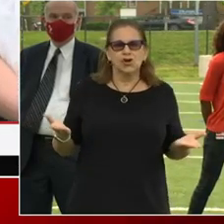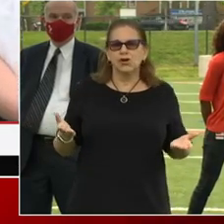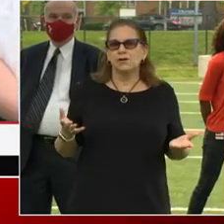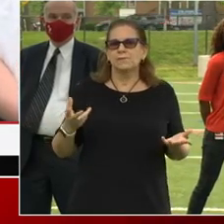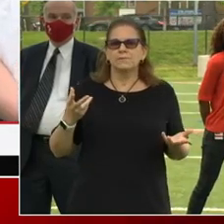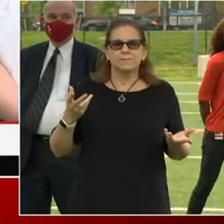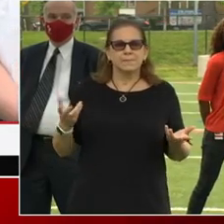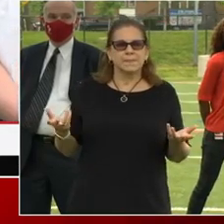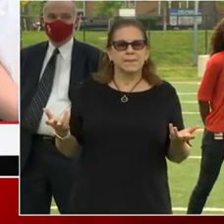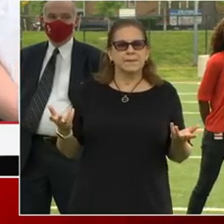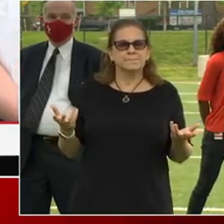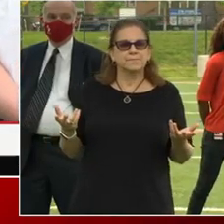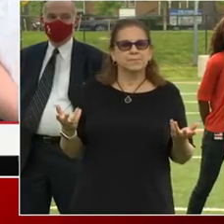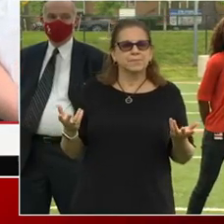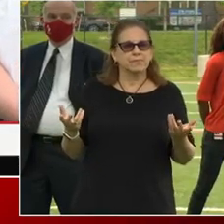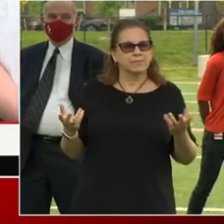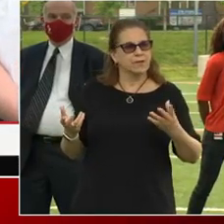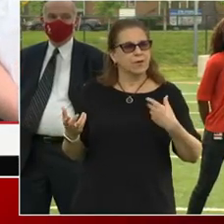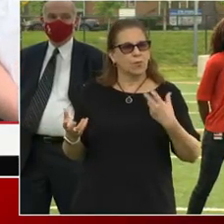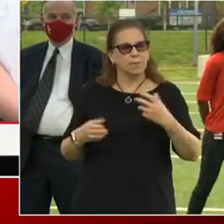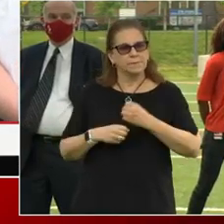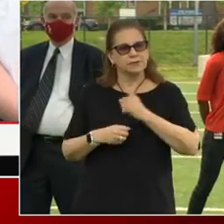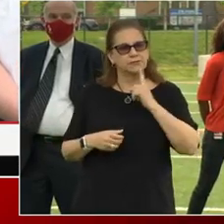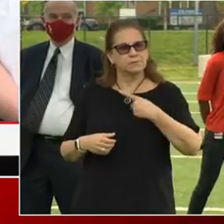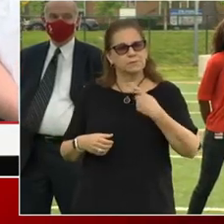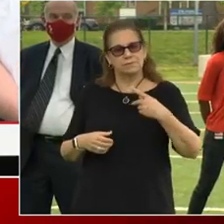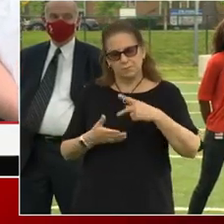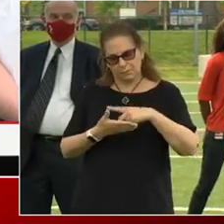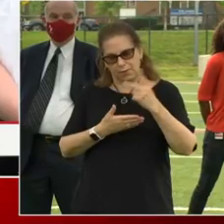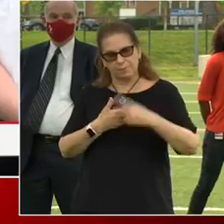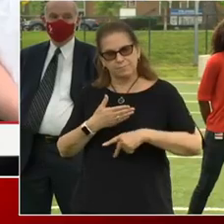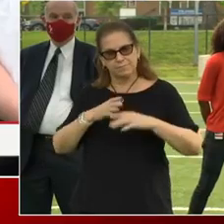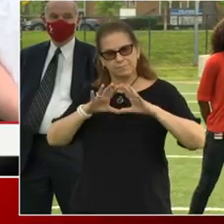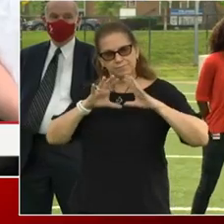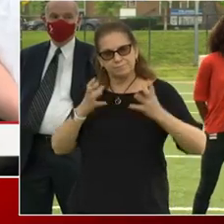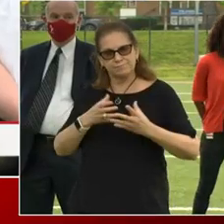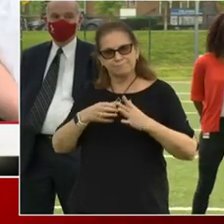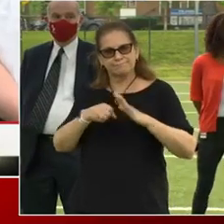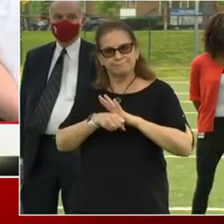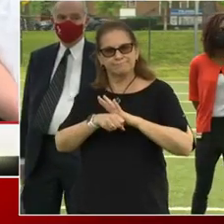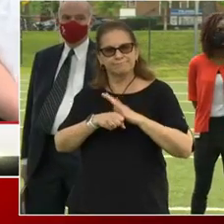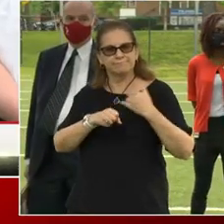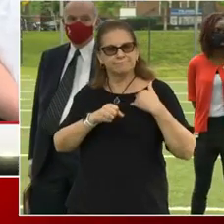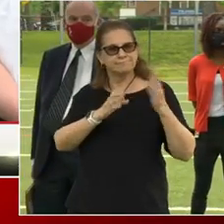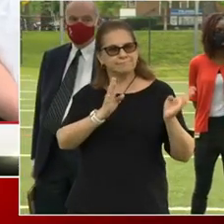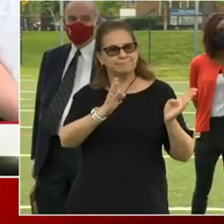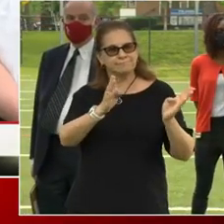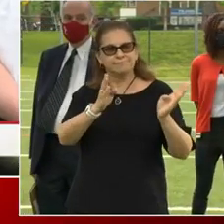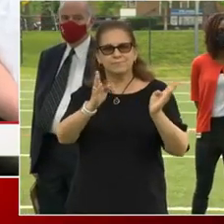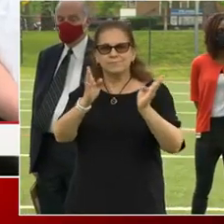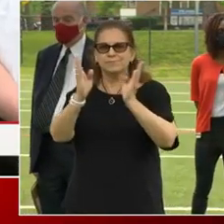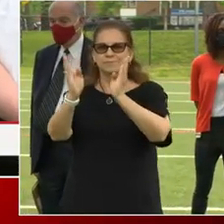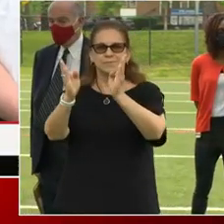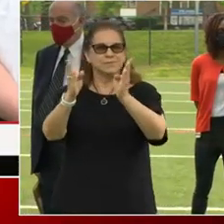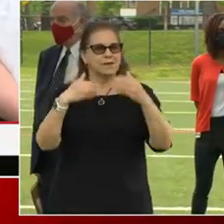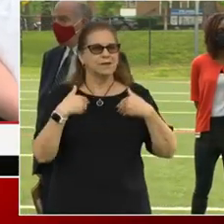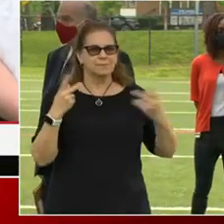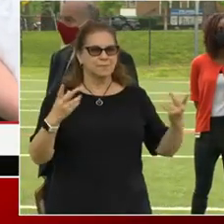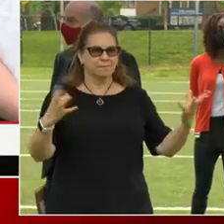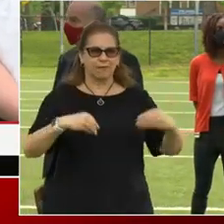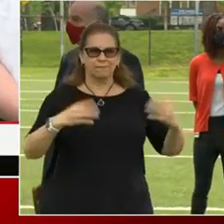and engaging to get young people in, but also that we have trusted community members that can be our